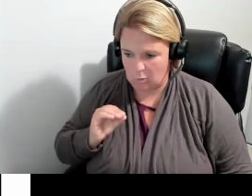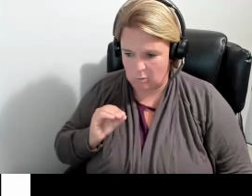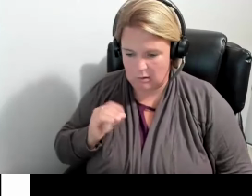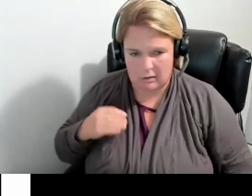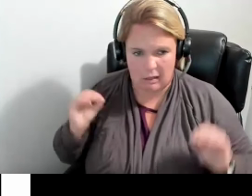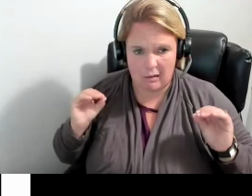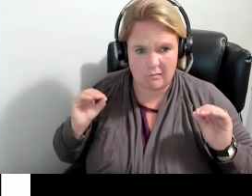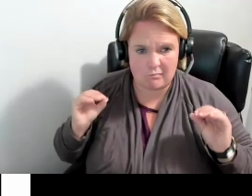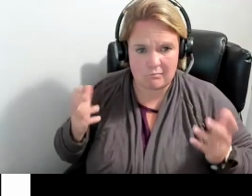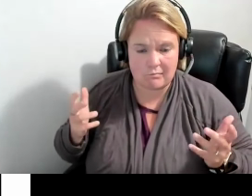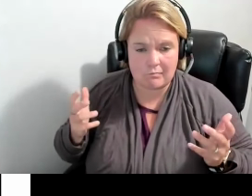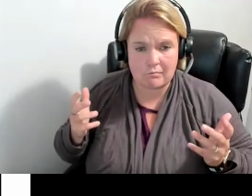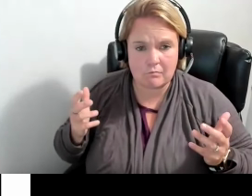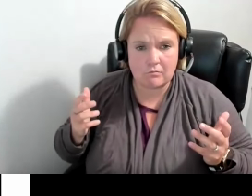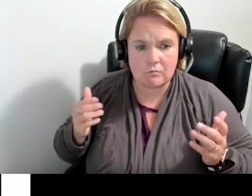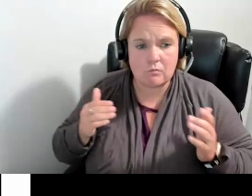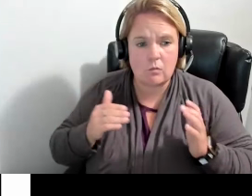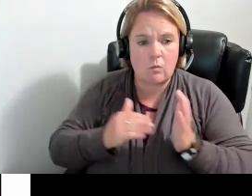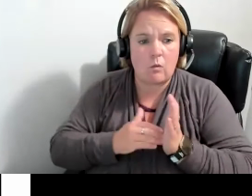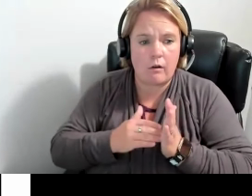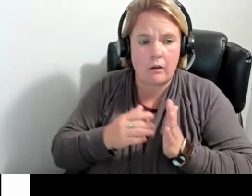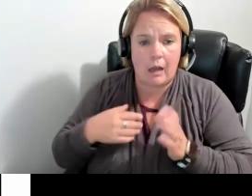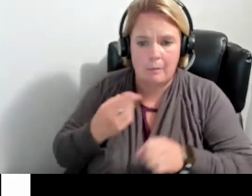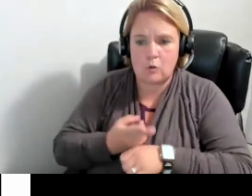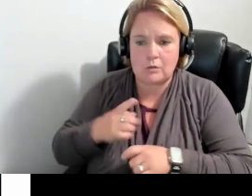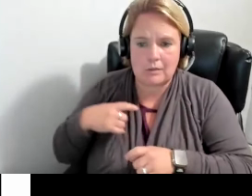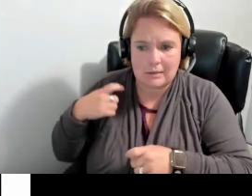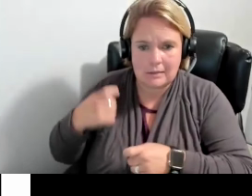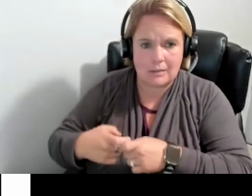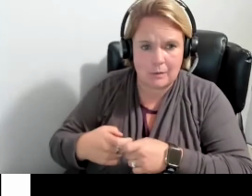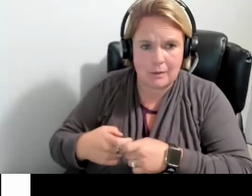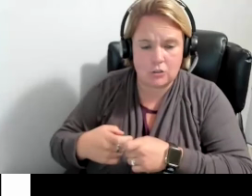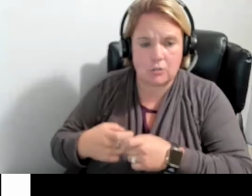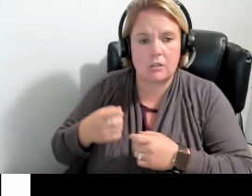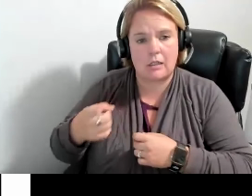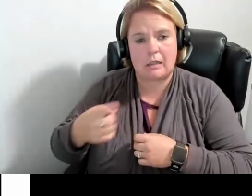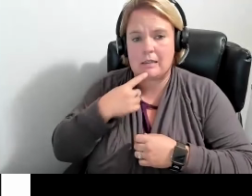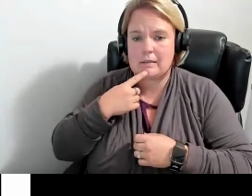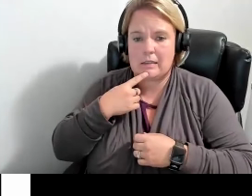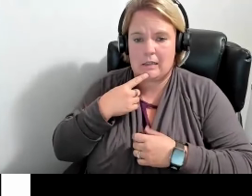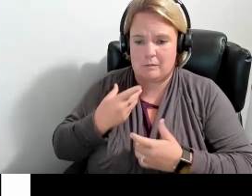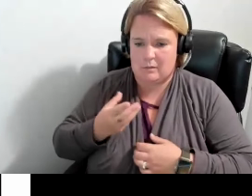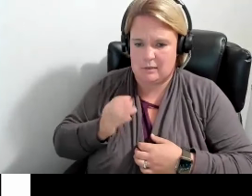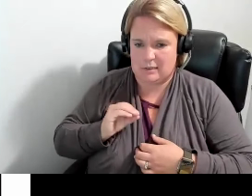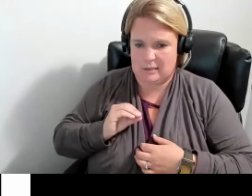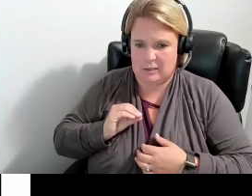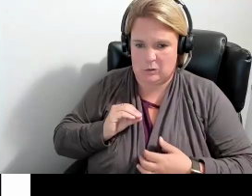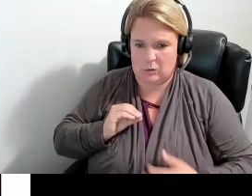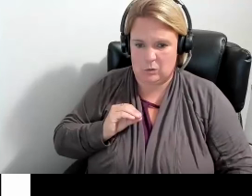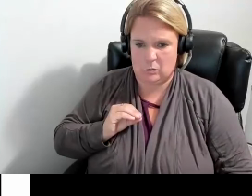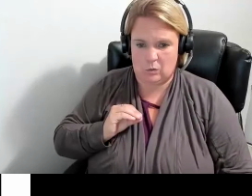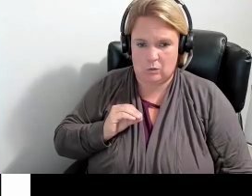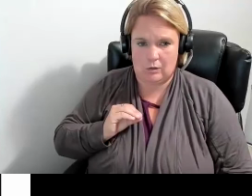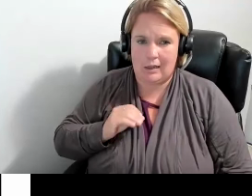for these students, I'm talking with them in Spanish. And it's like, oh, they tell me I'm at a 0. I'm like, I don't really think you're